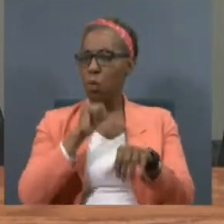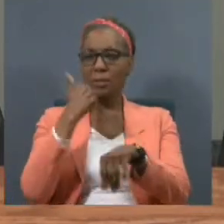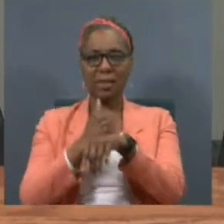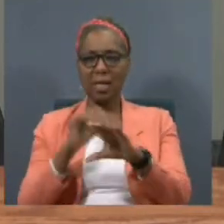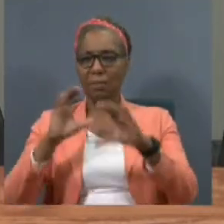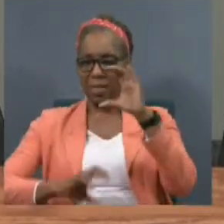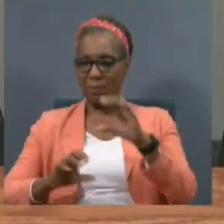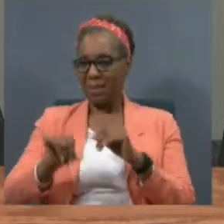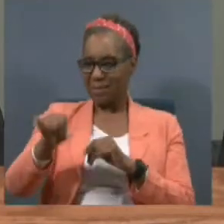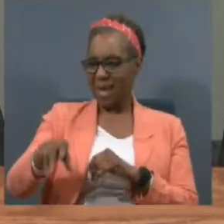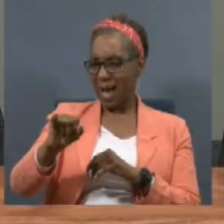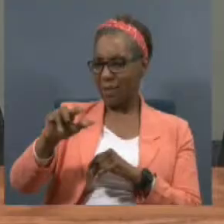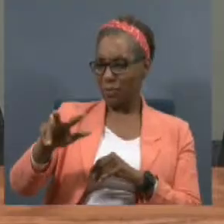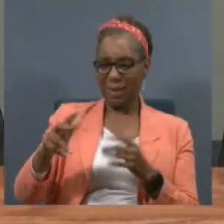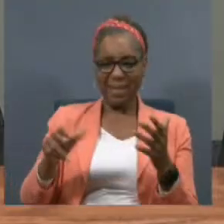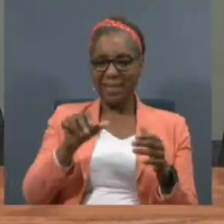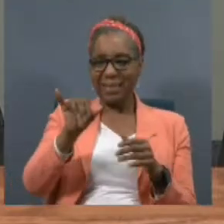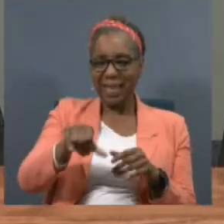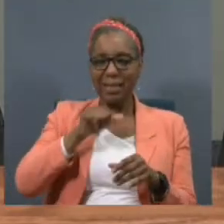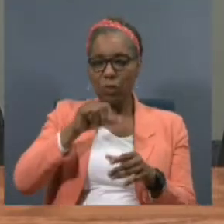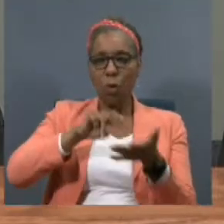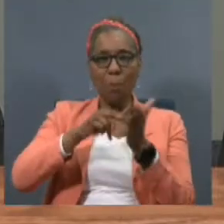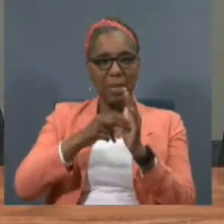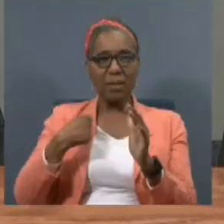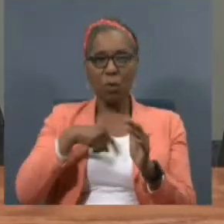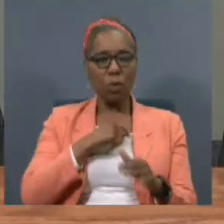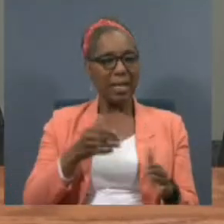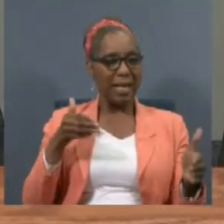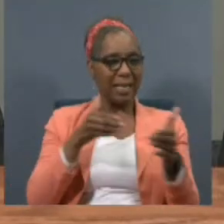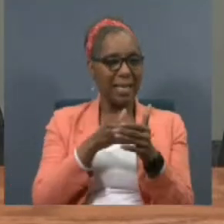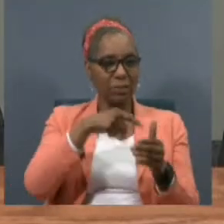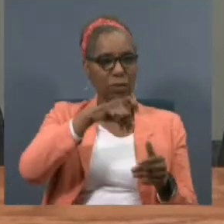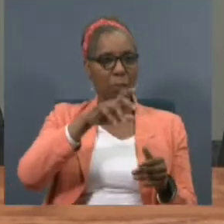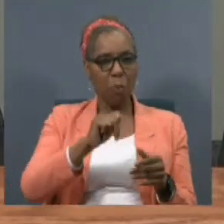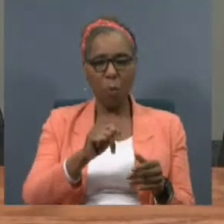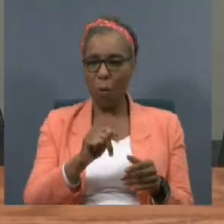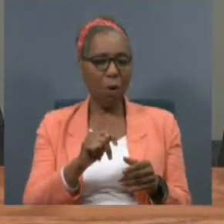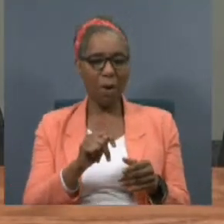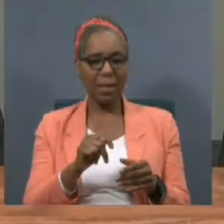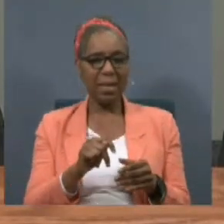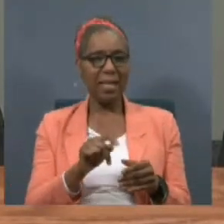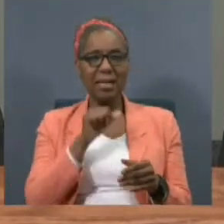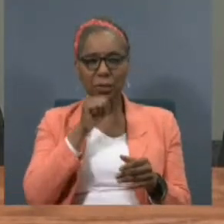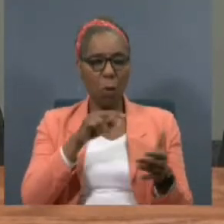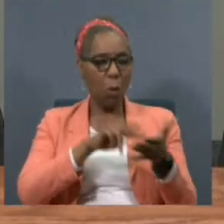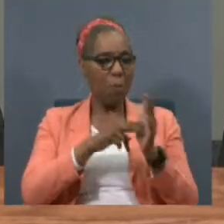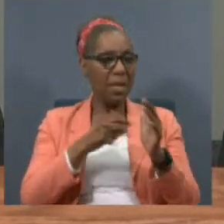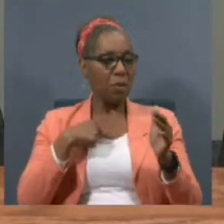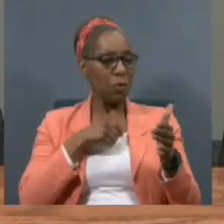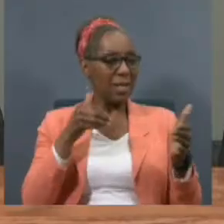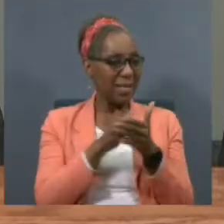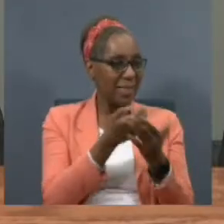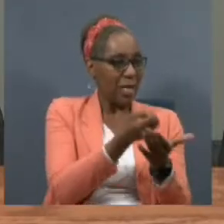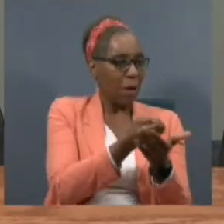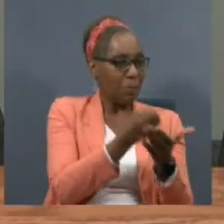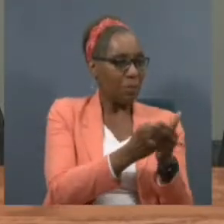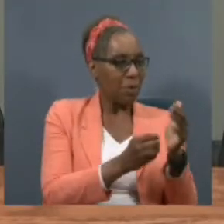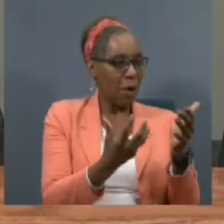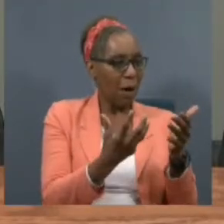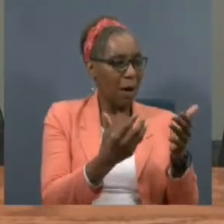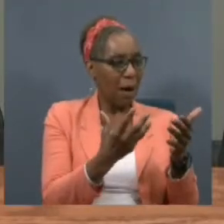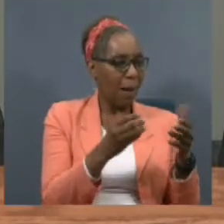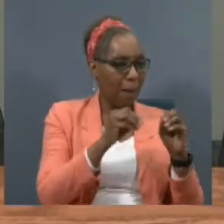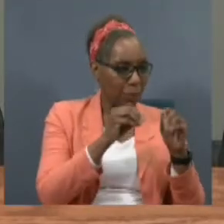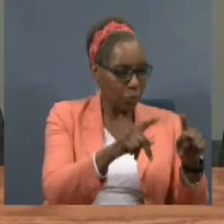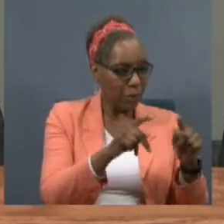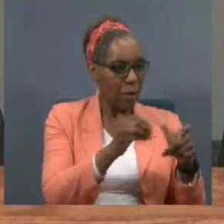course, that's I-3. That doesn't mean we're against the port. That doesn't mean we're against economic opportunity or economic freedom. That